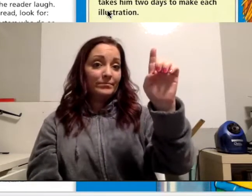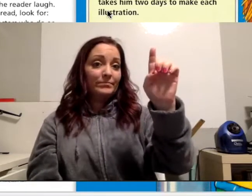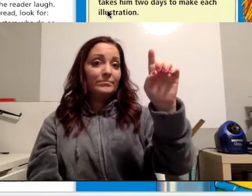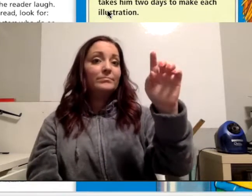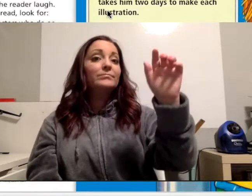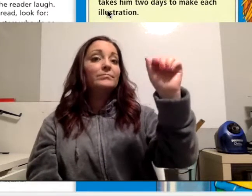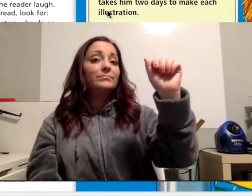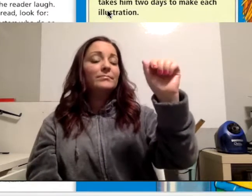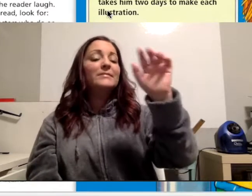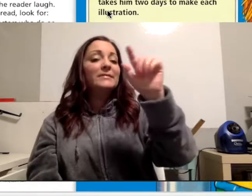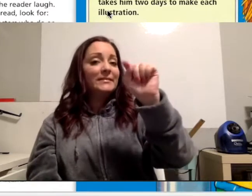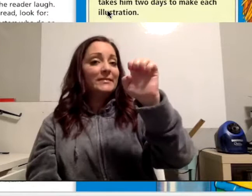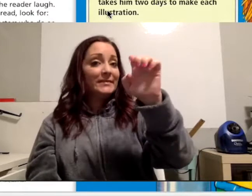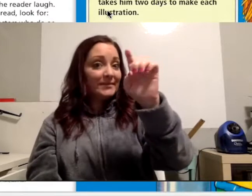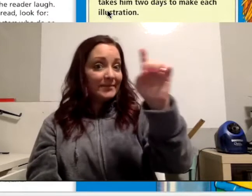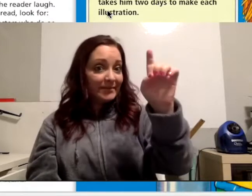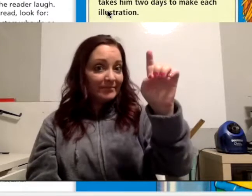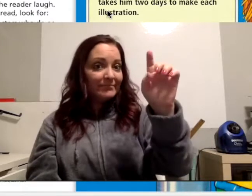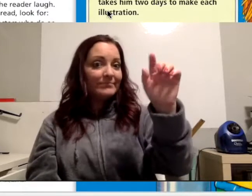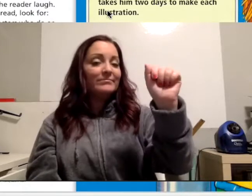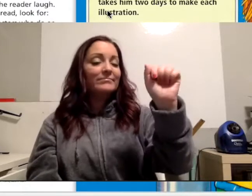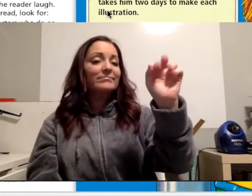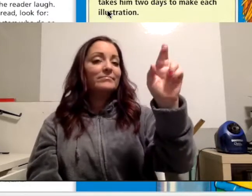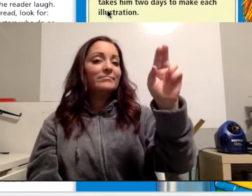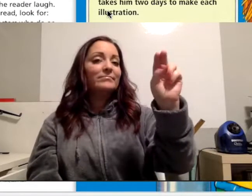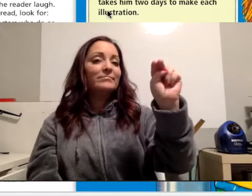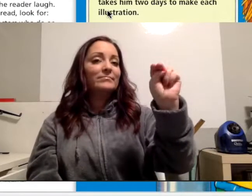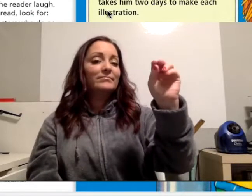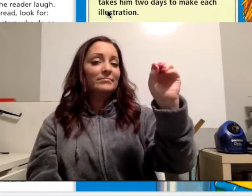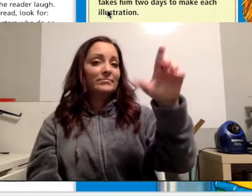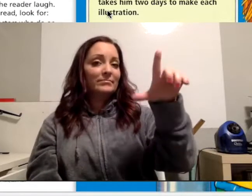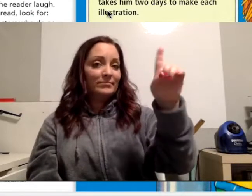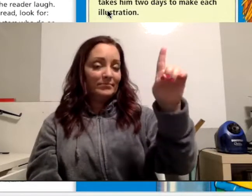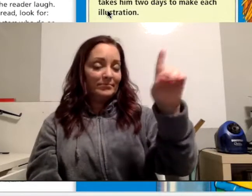is Ted Arnold.